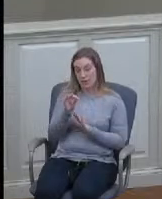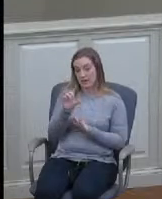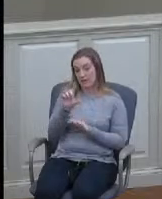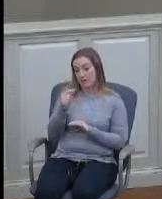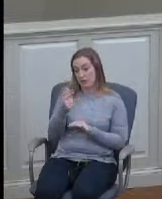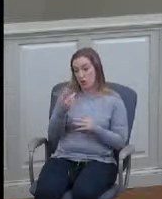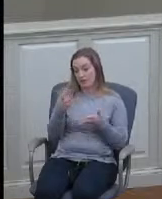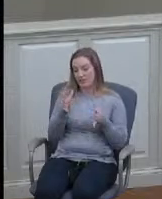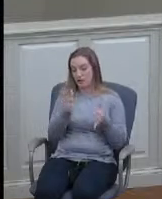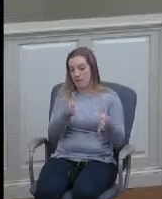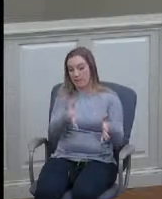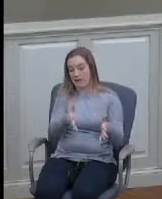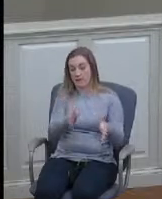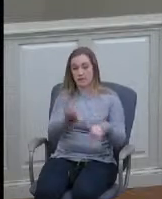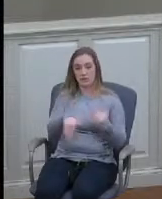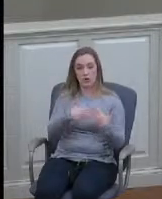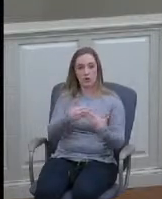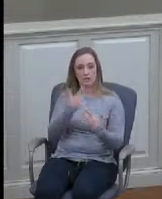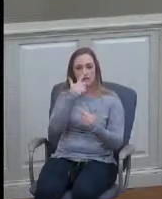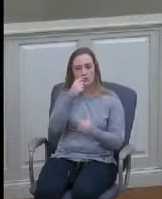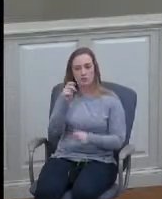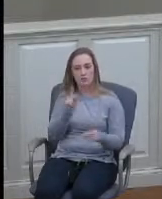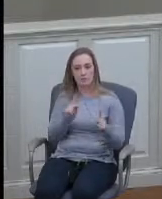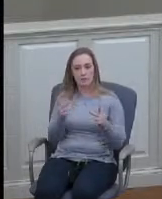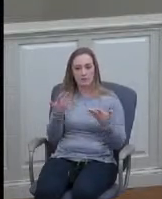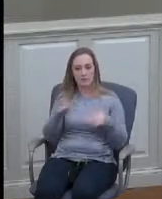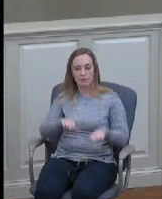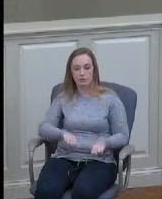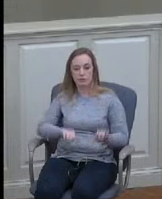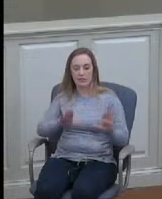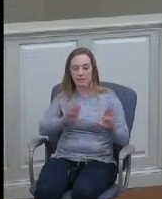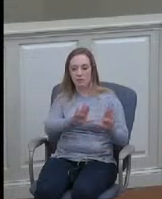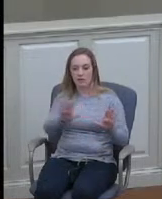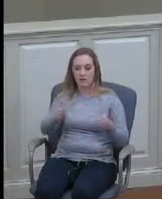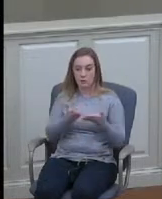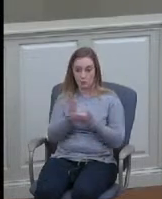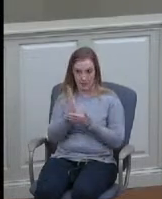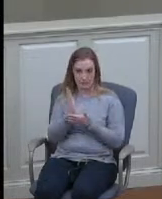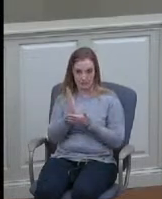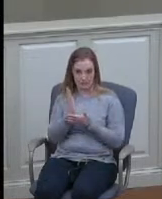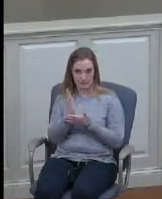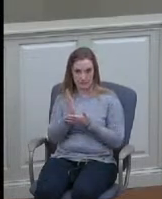that all interested parties have relinquished their rights in the logs,